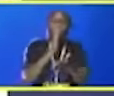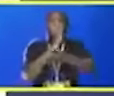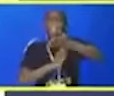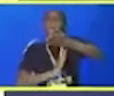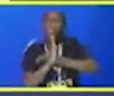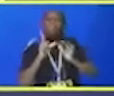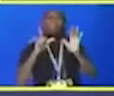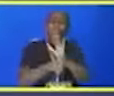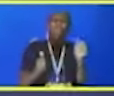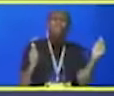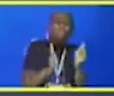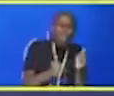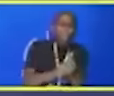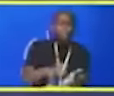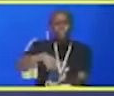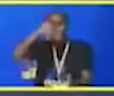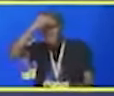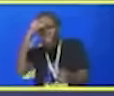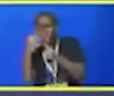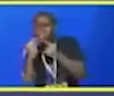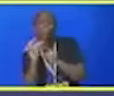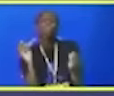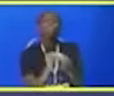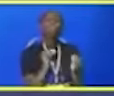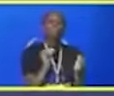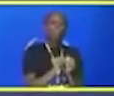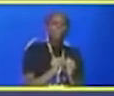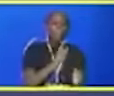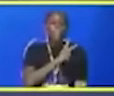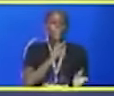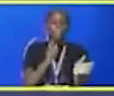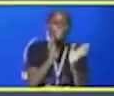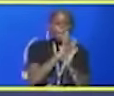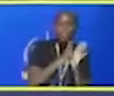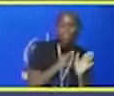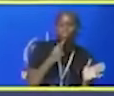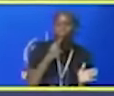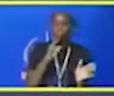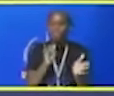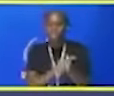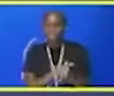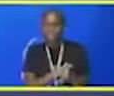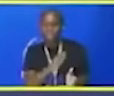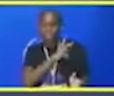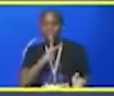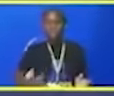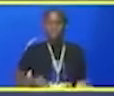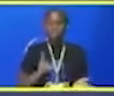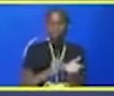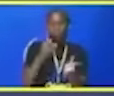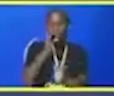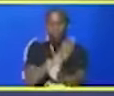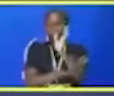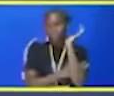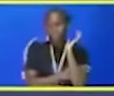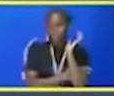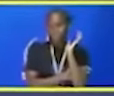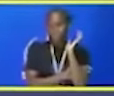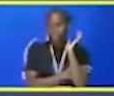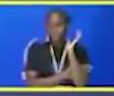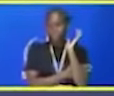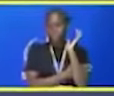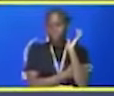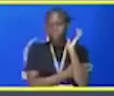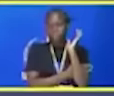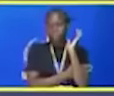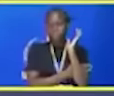knowledge. The Bible says the kingdom of God is likened to a room where a treasure, a lost coin, is that in your